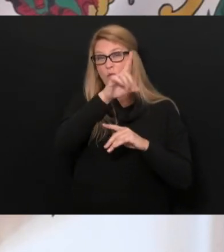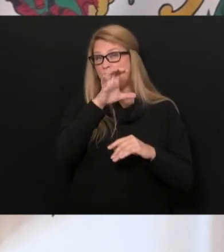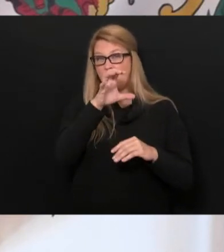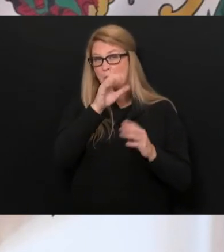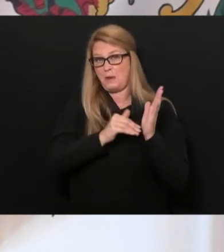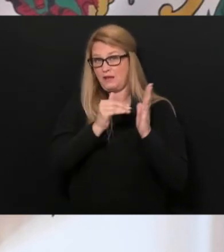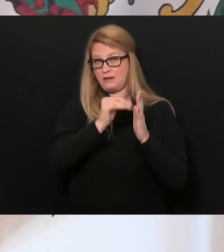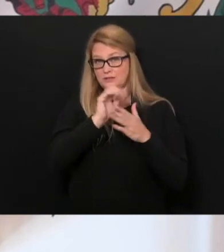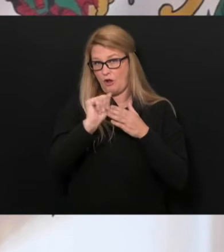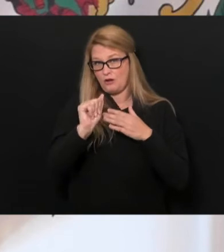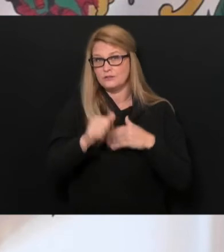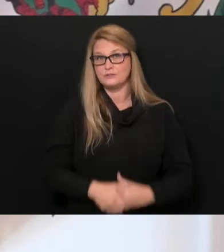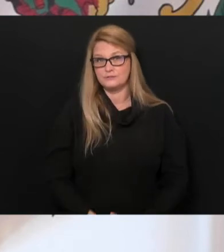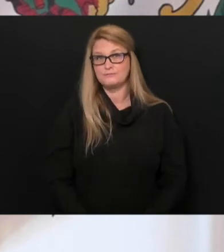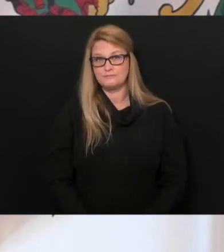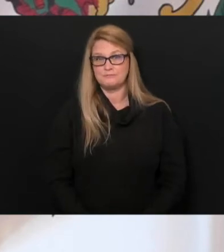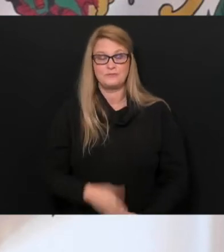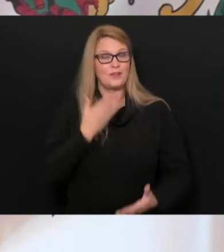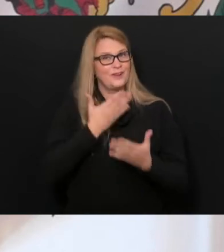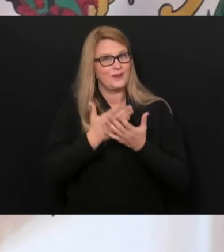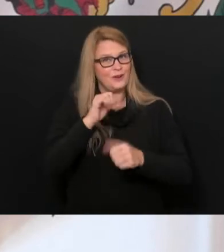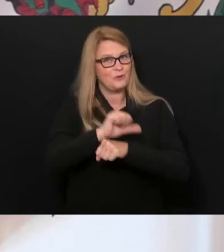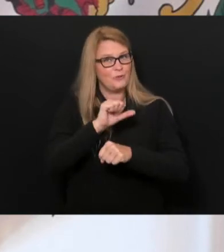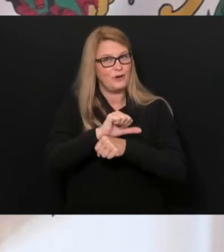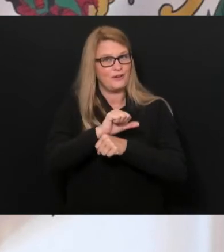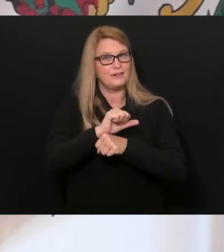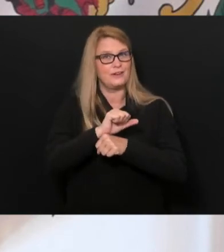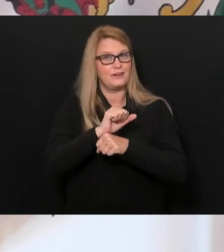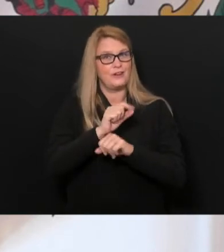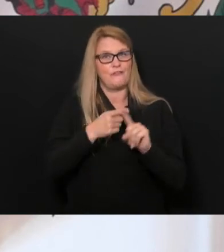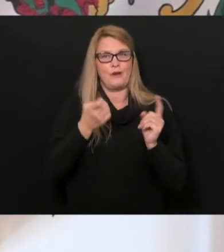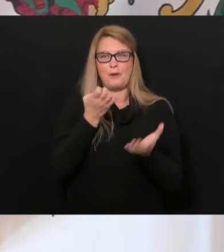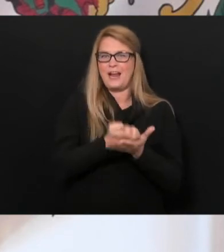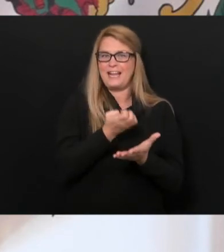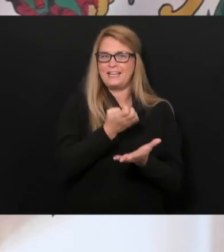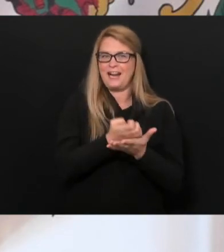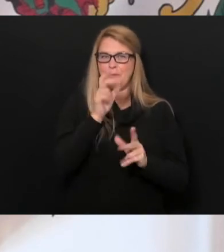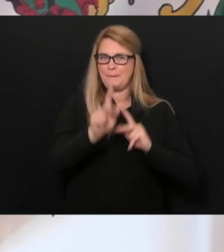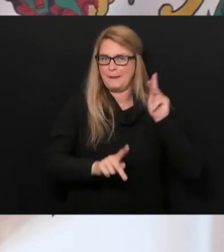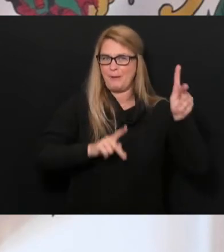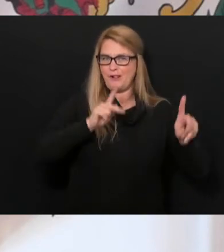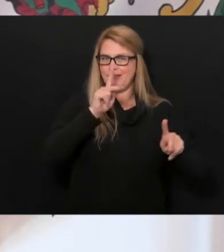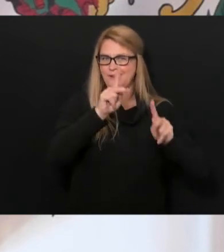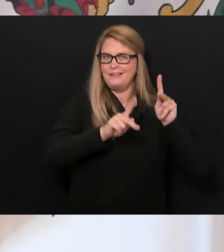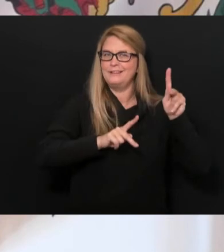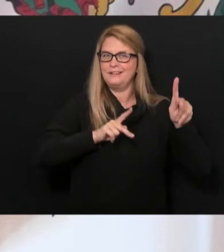But good work again by our economic people and everything, and